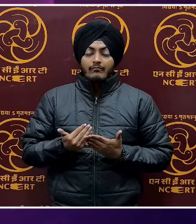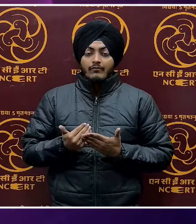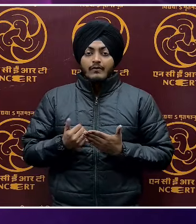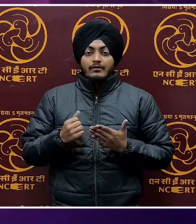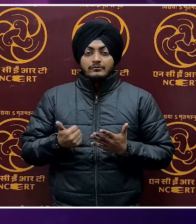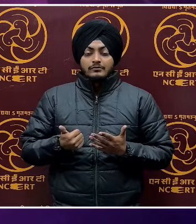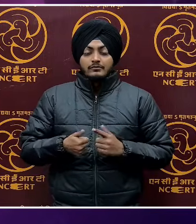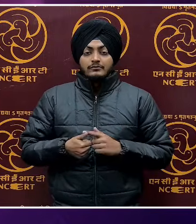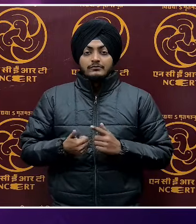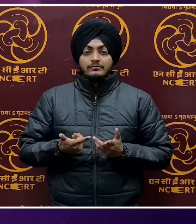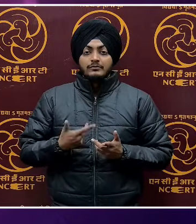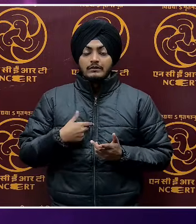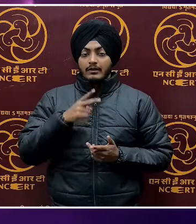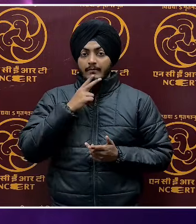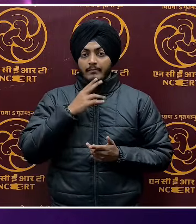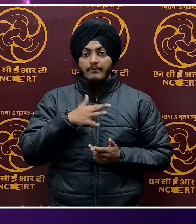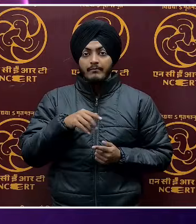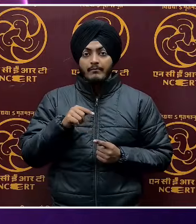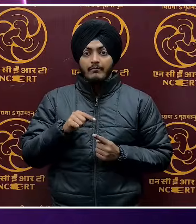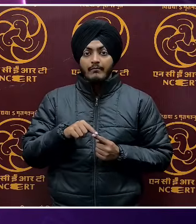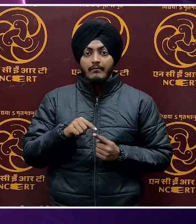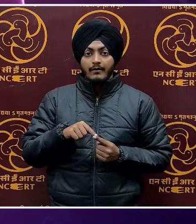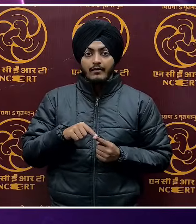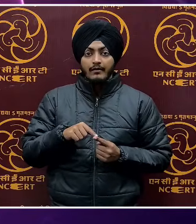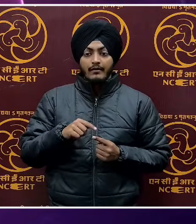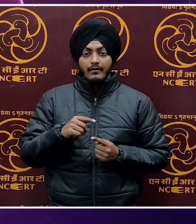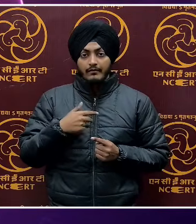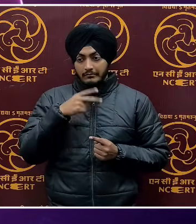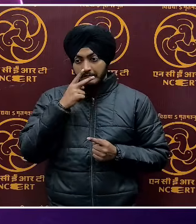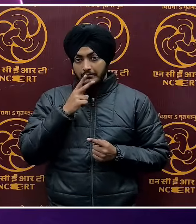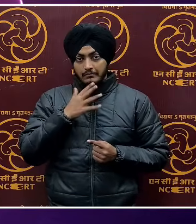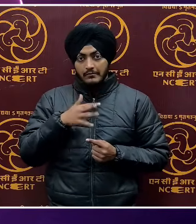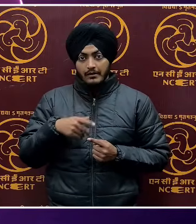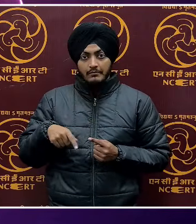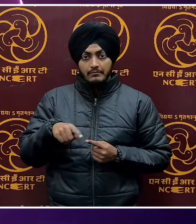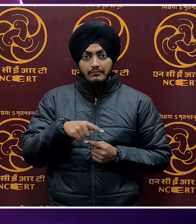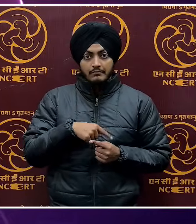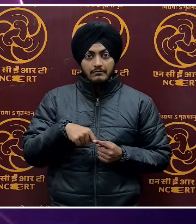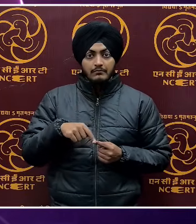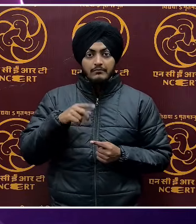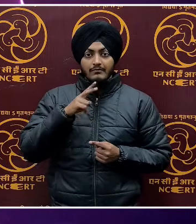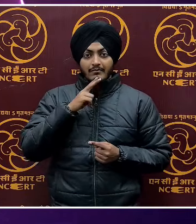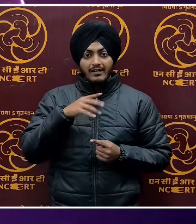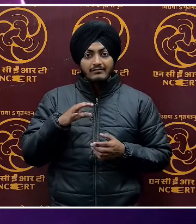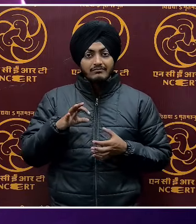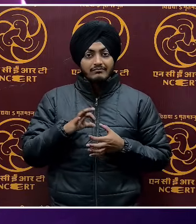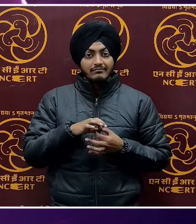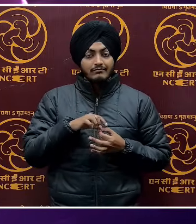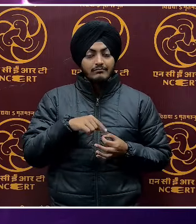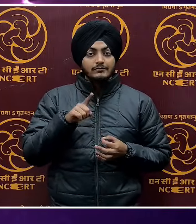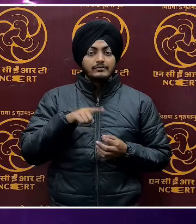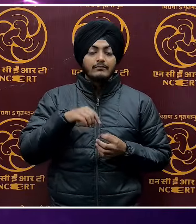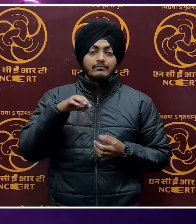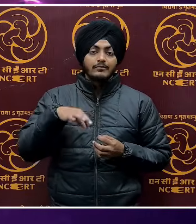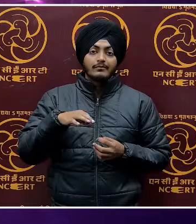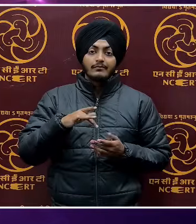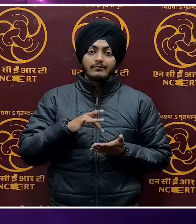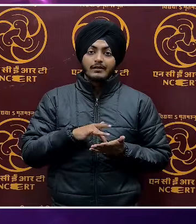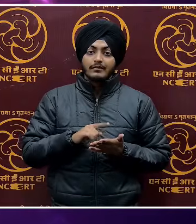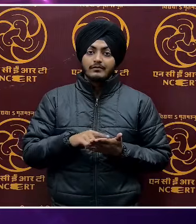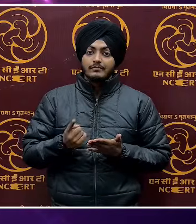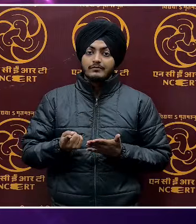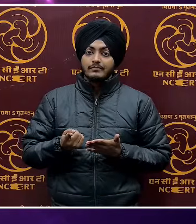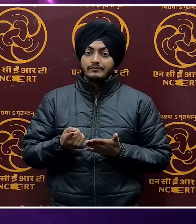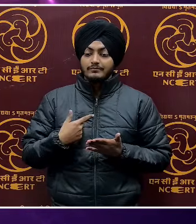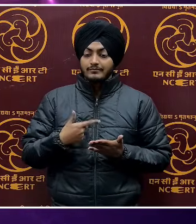one is water. Wow, water everywhere. It's liquid. Yes. So it will go towards the drop section. Absolutely, as we have